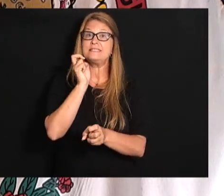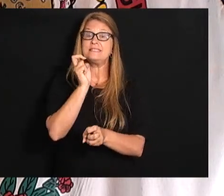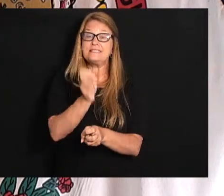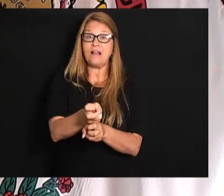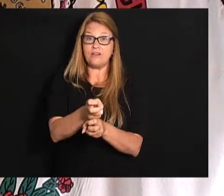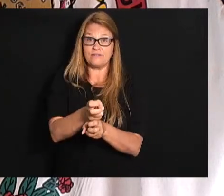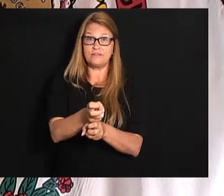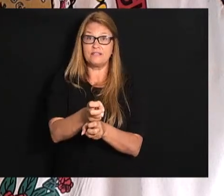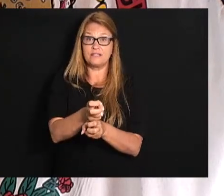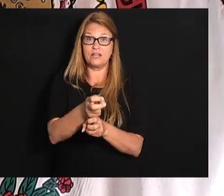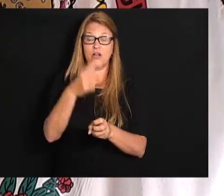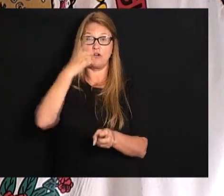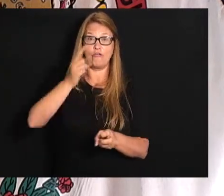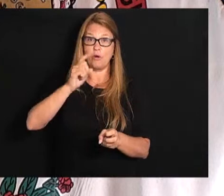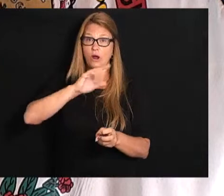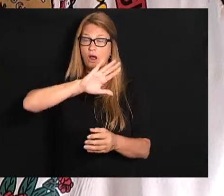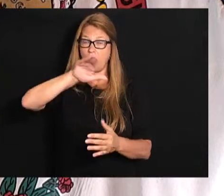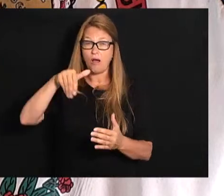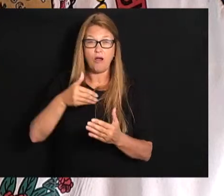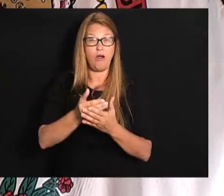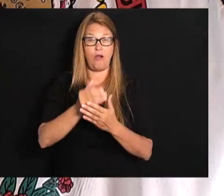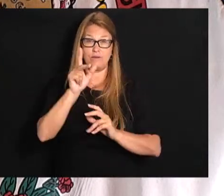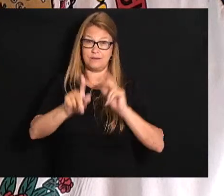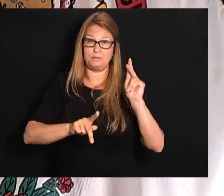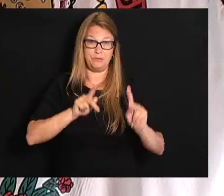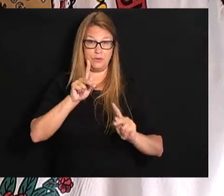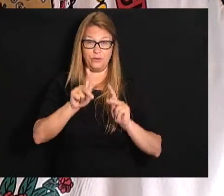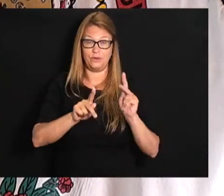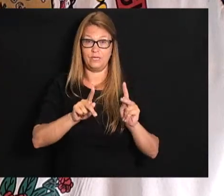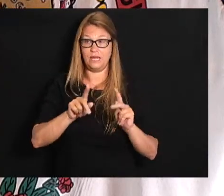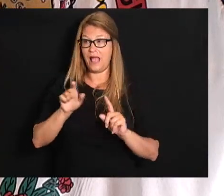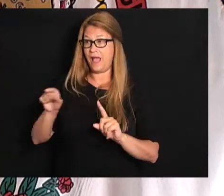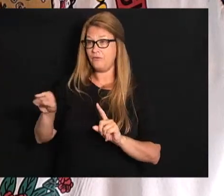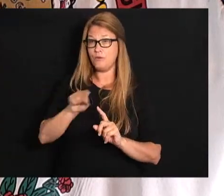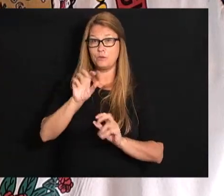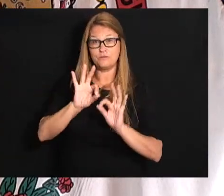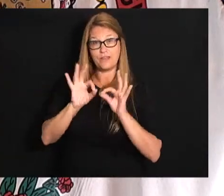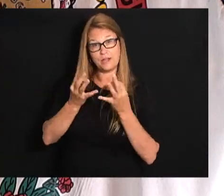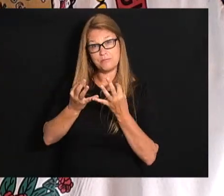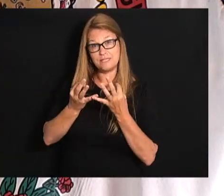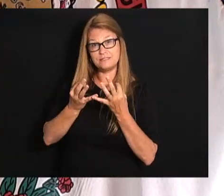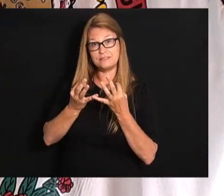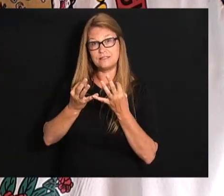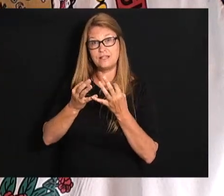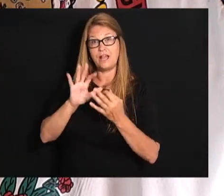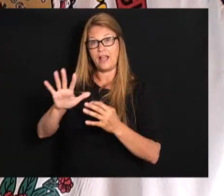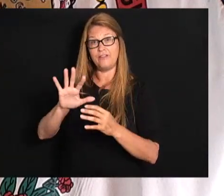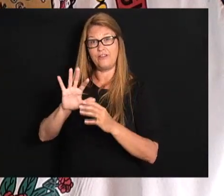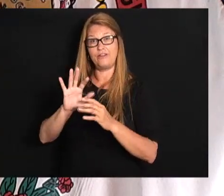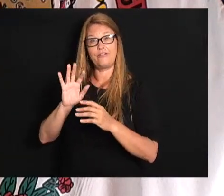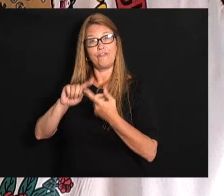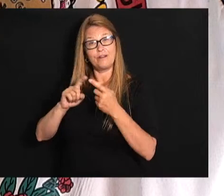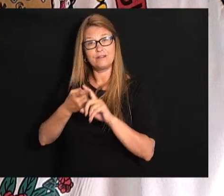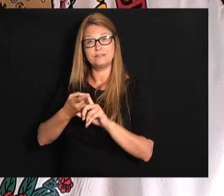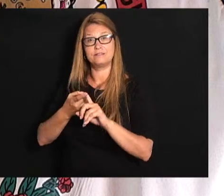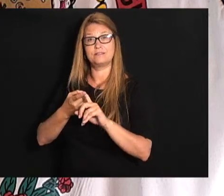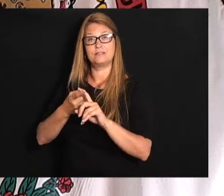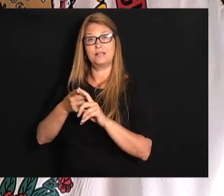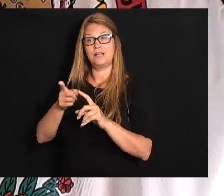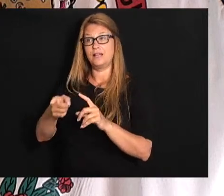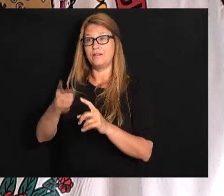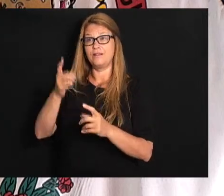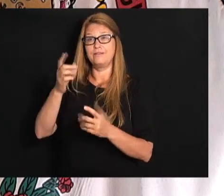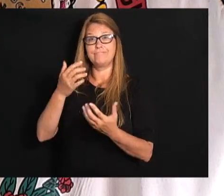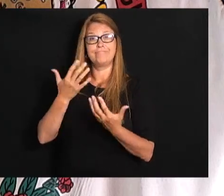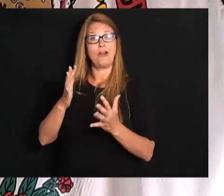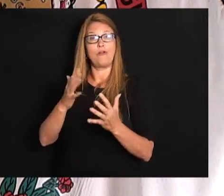Tough for all of us, but especially tough for all those, the families and their loved ones and everything that have lost these